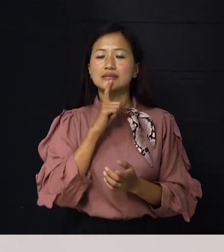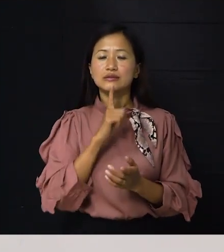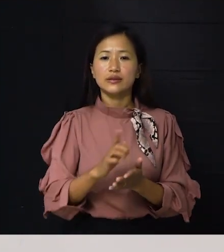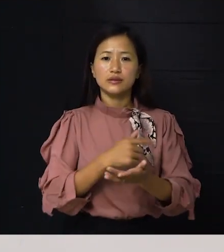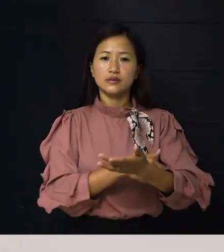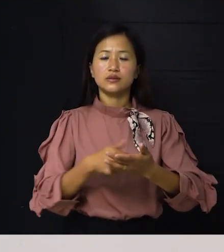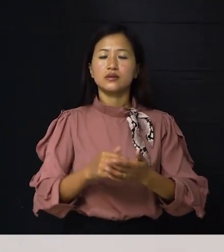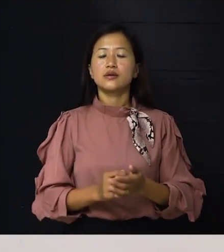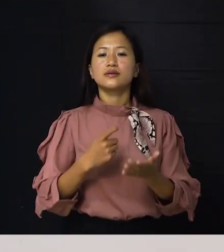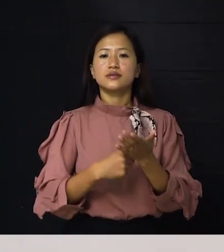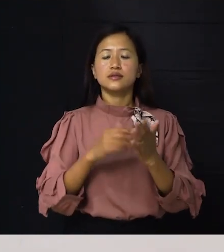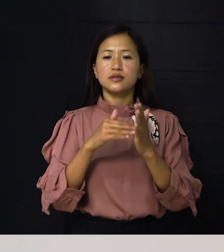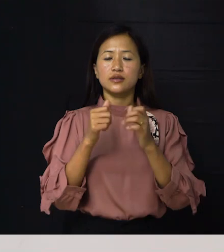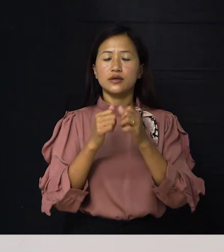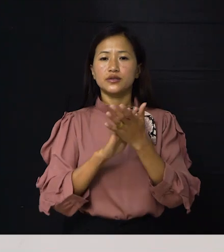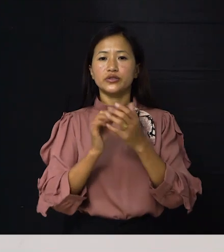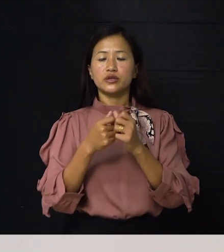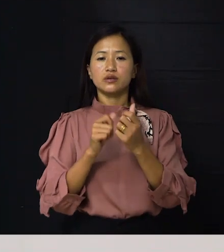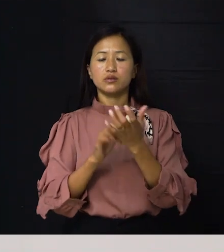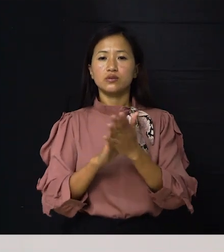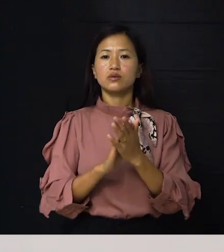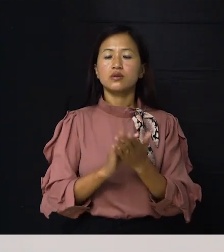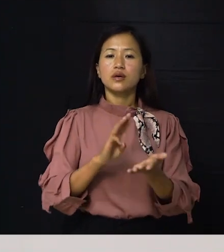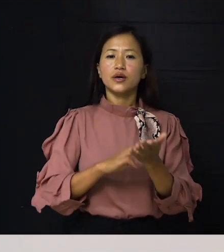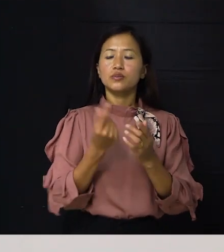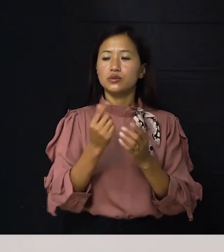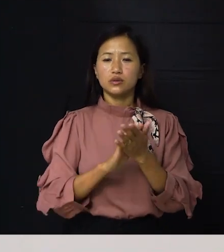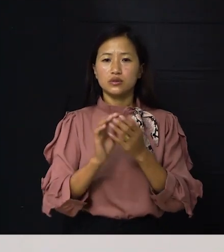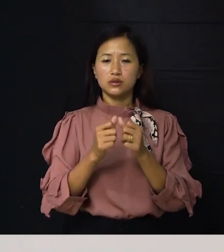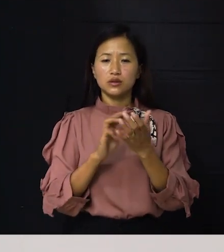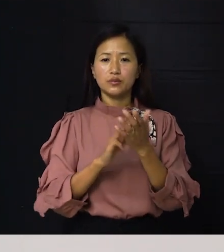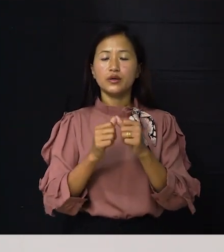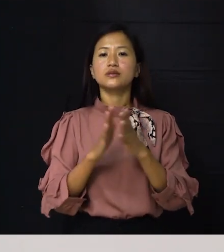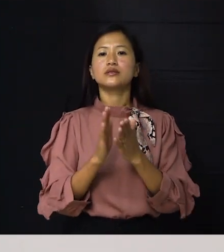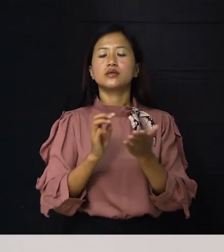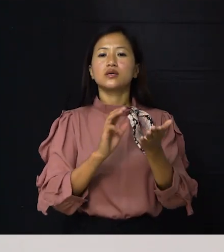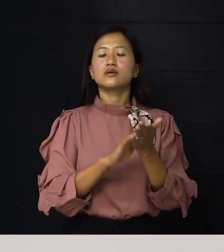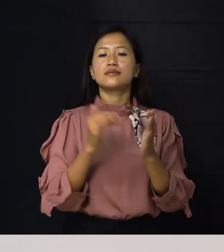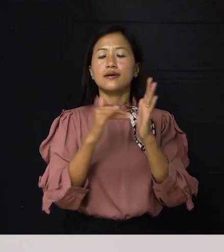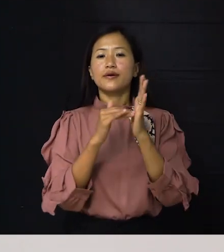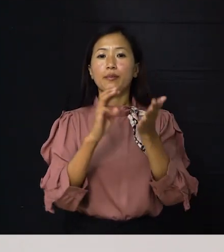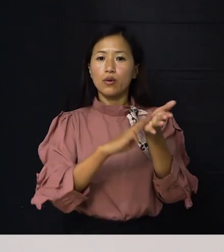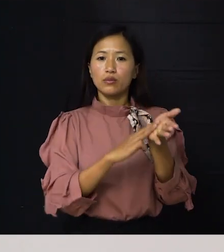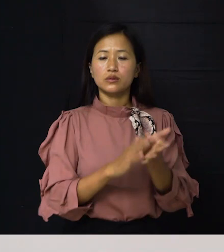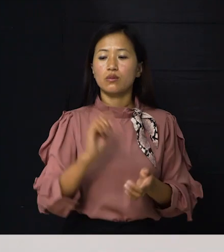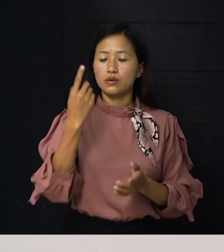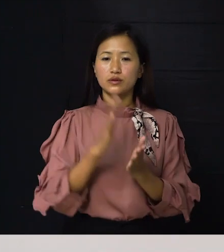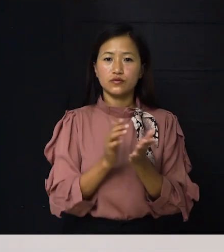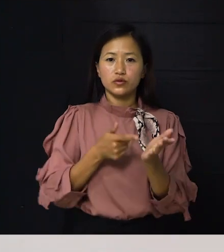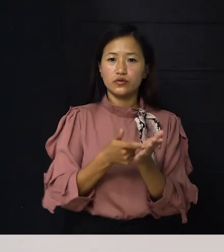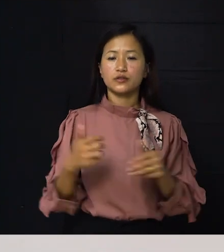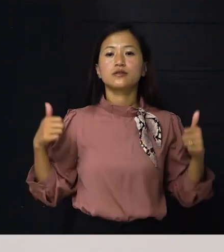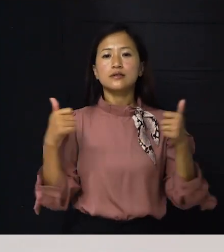was Zahiruddin Muhammad. Now this Zahiruddin Muhammad, he actually came to support one of the rulers in